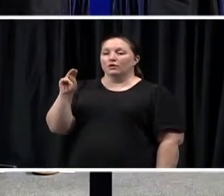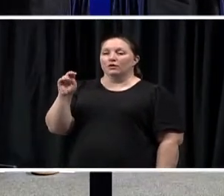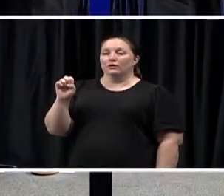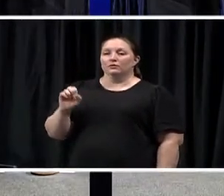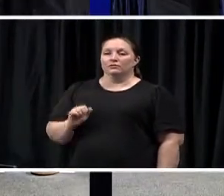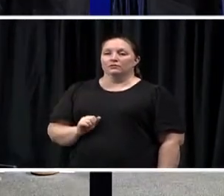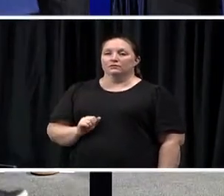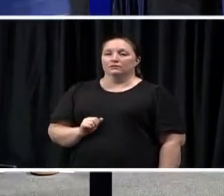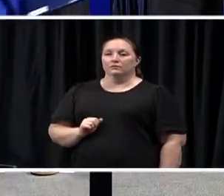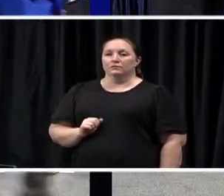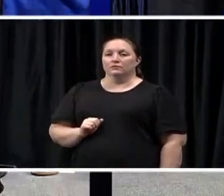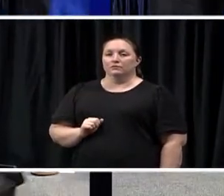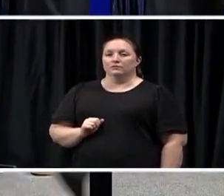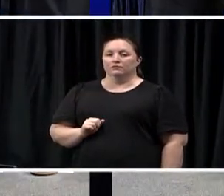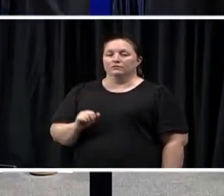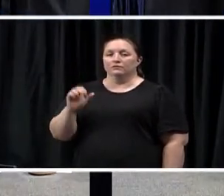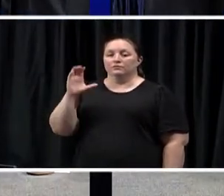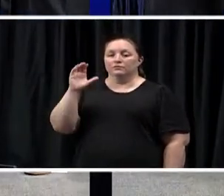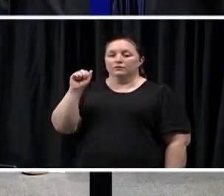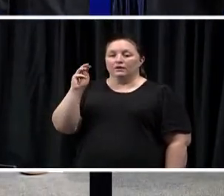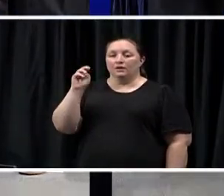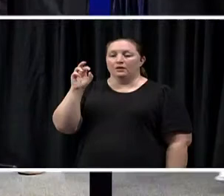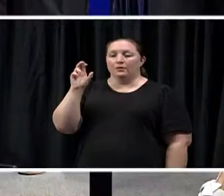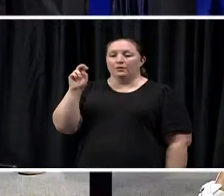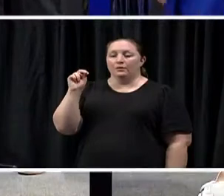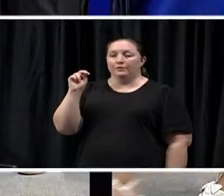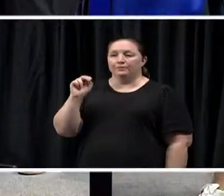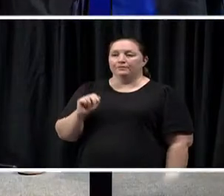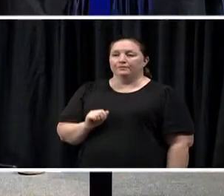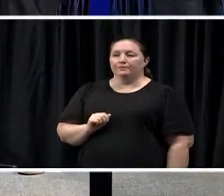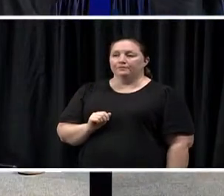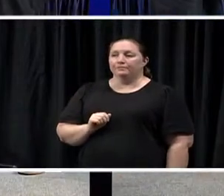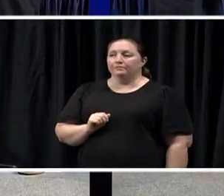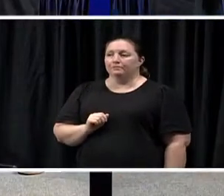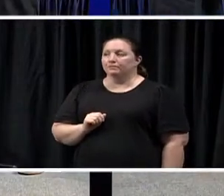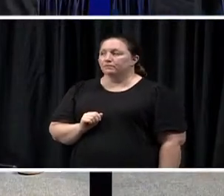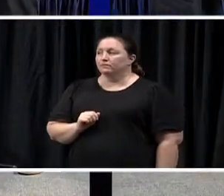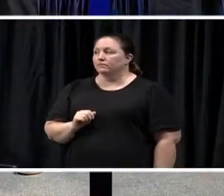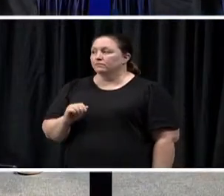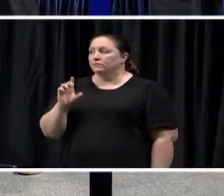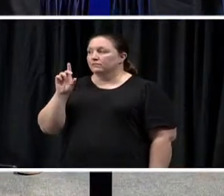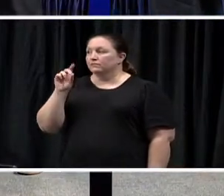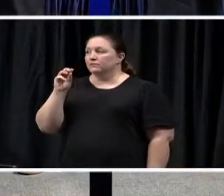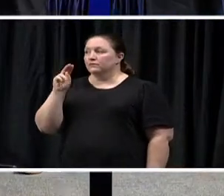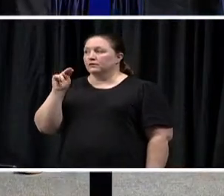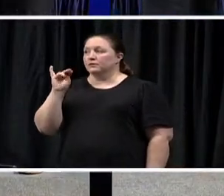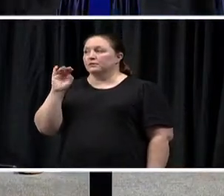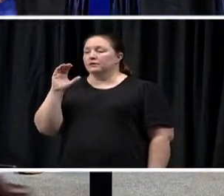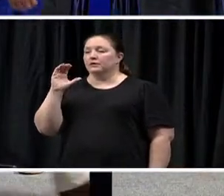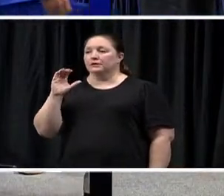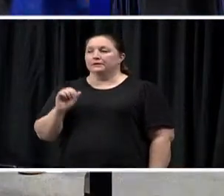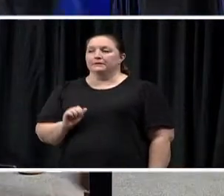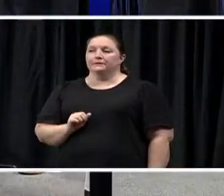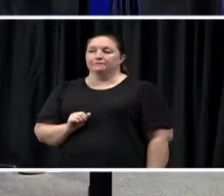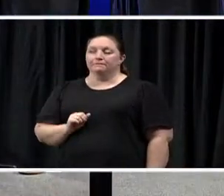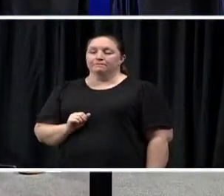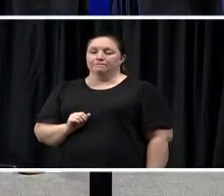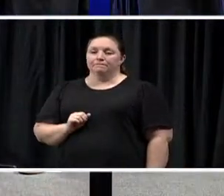DeLuna. Cameron Lee Curry. Dominic Thomas